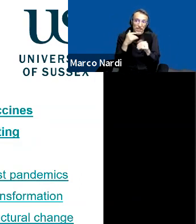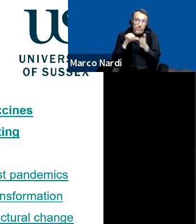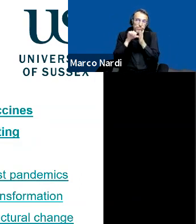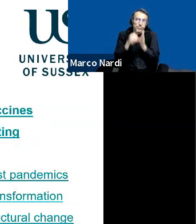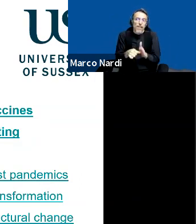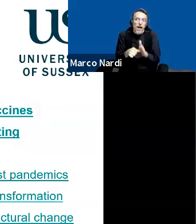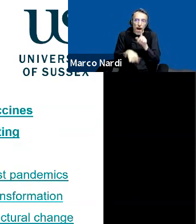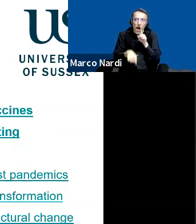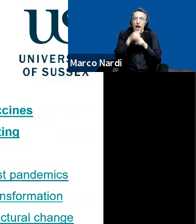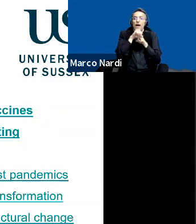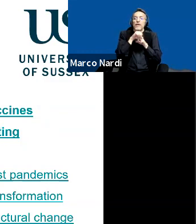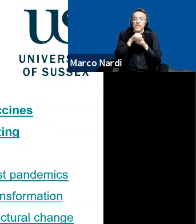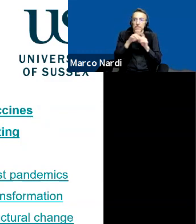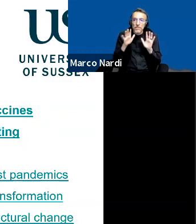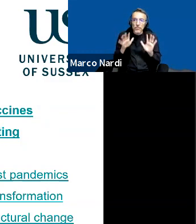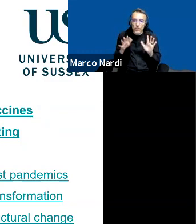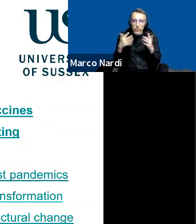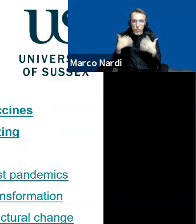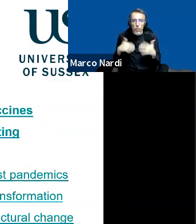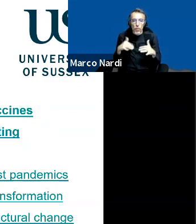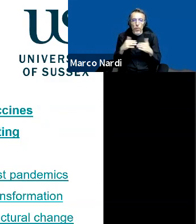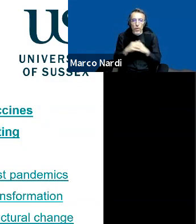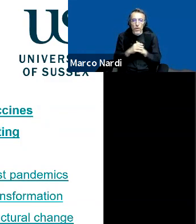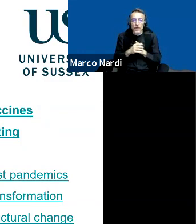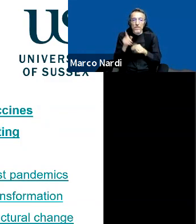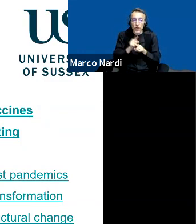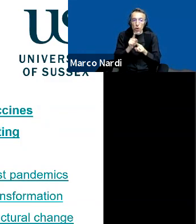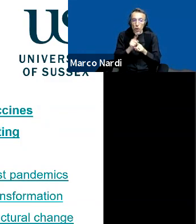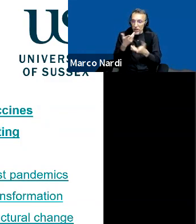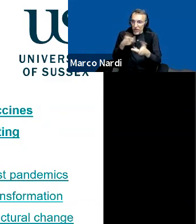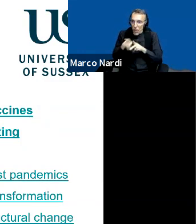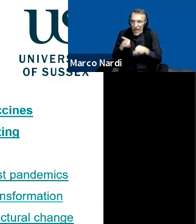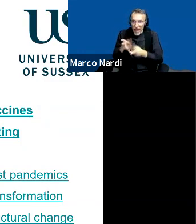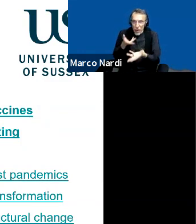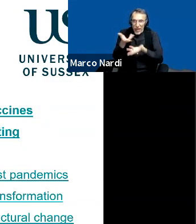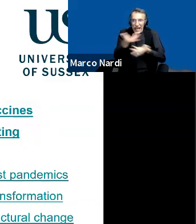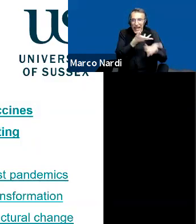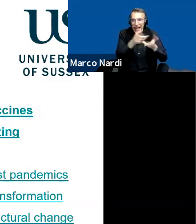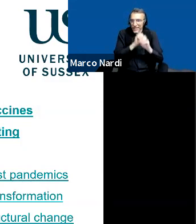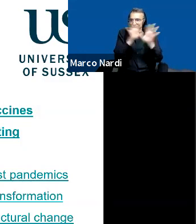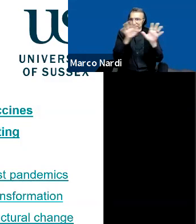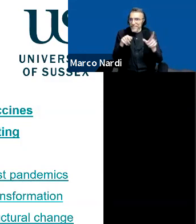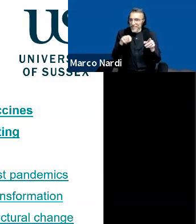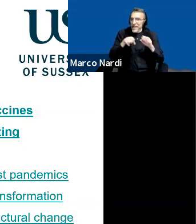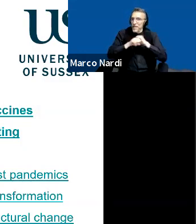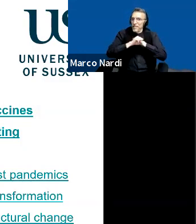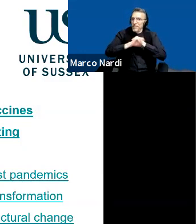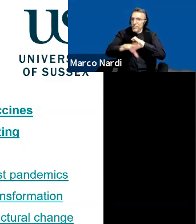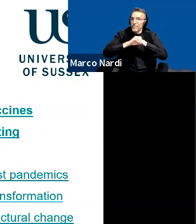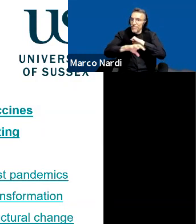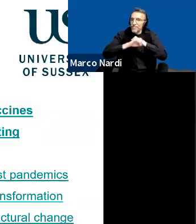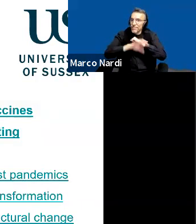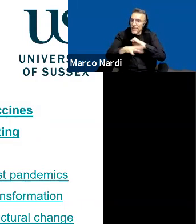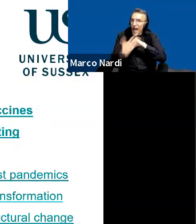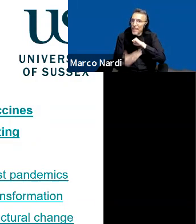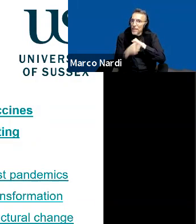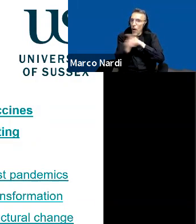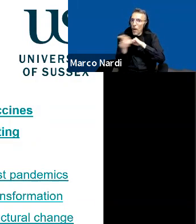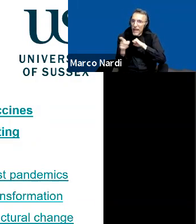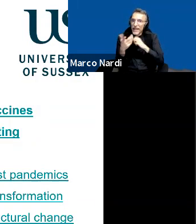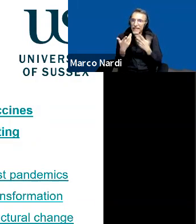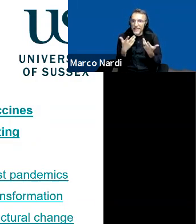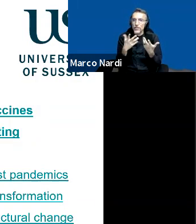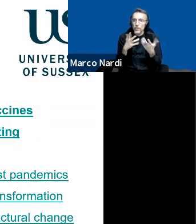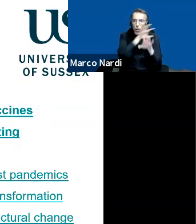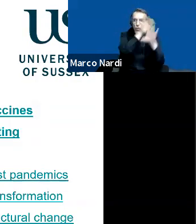tensions from, not least the way we're talking to each other now, from the pandemic. And there are implications there for some of the pre-existing